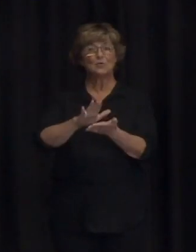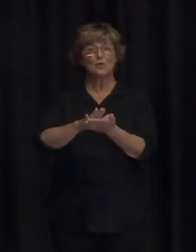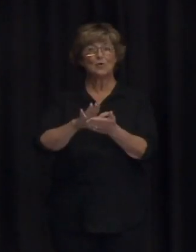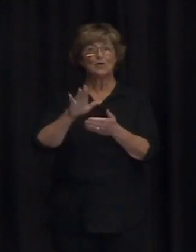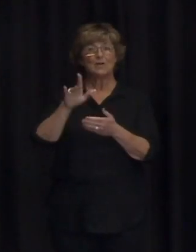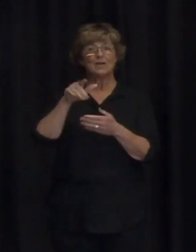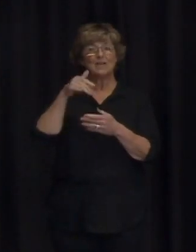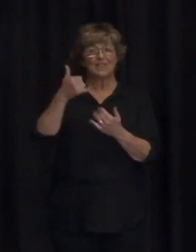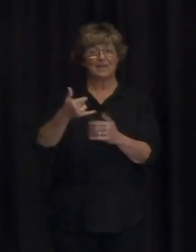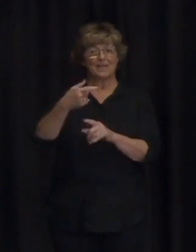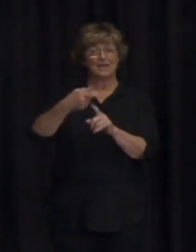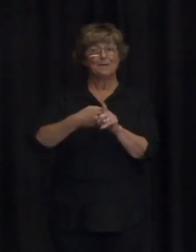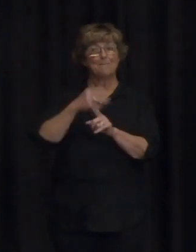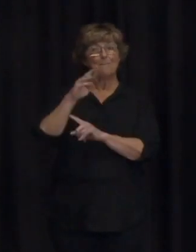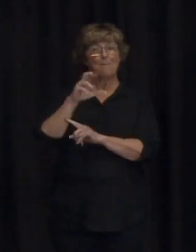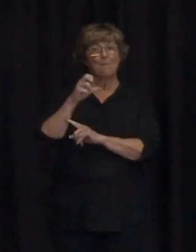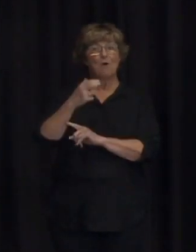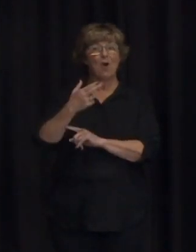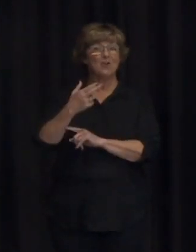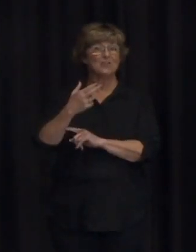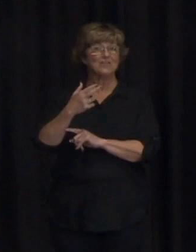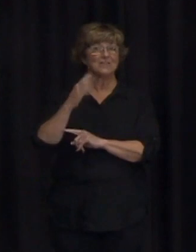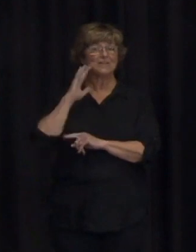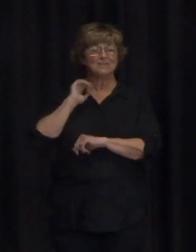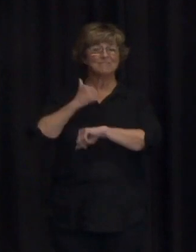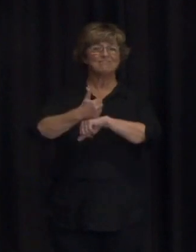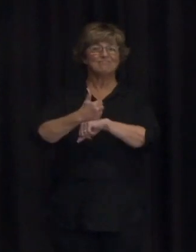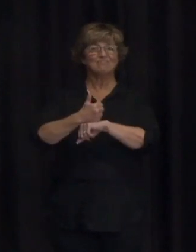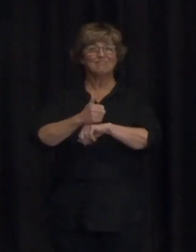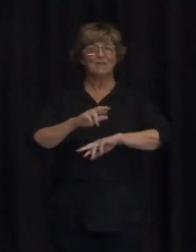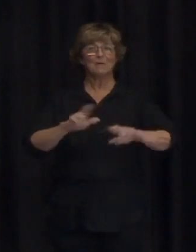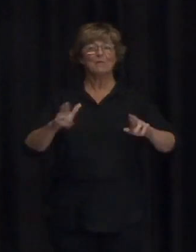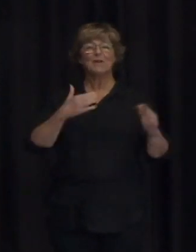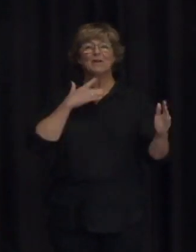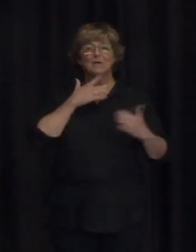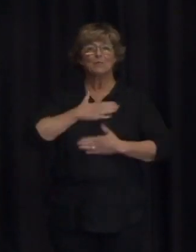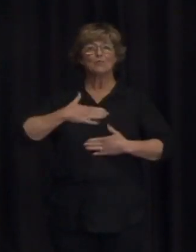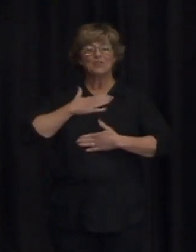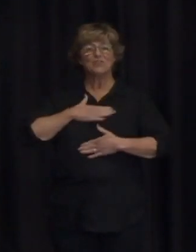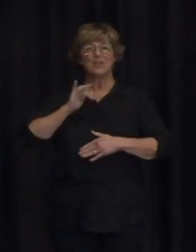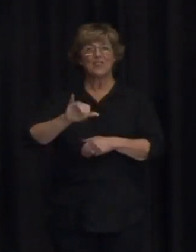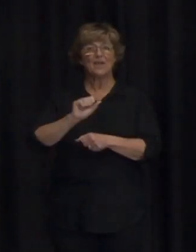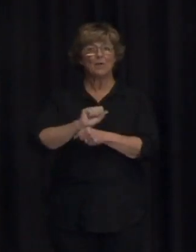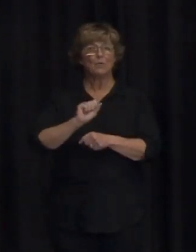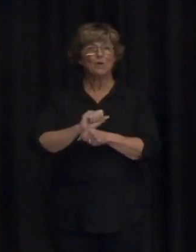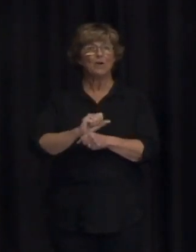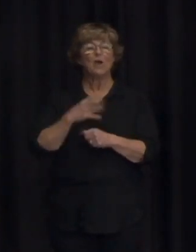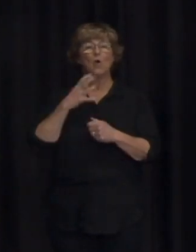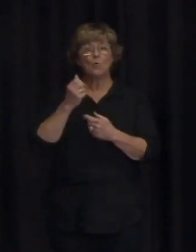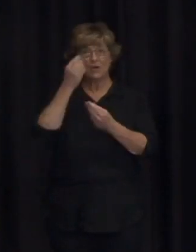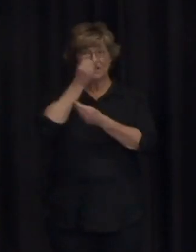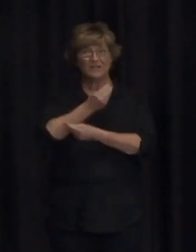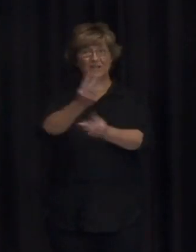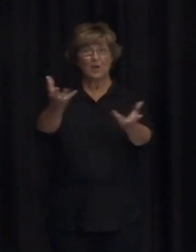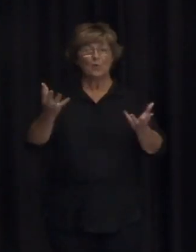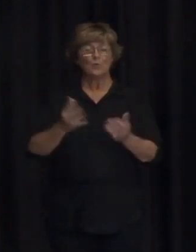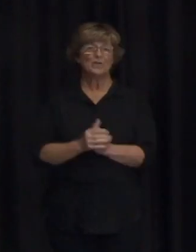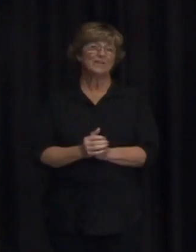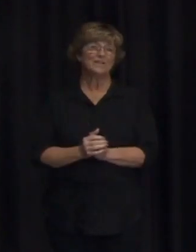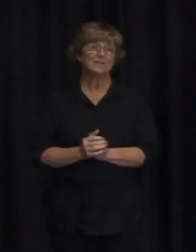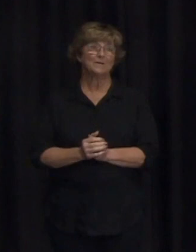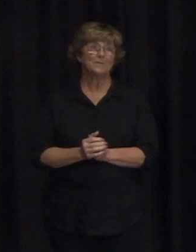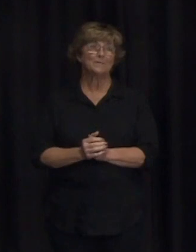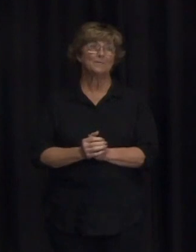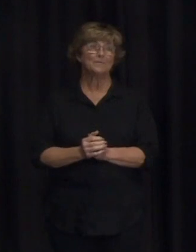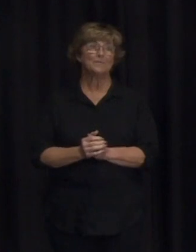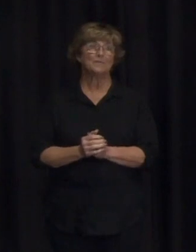March, and we're doing the work, and we're set and ready to do that, so we appreciate that work very much. I do want to note there's